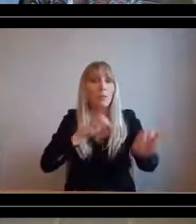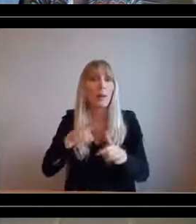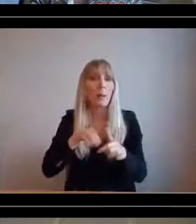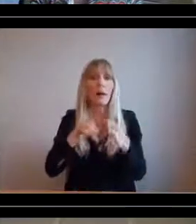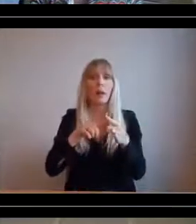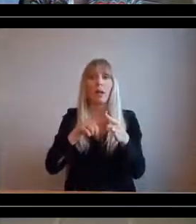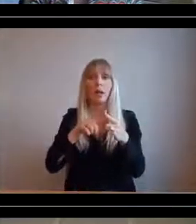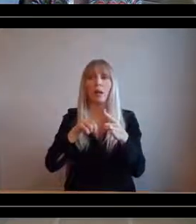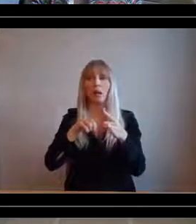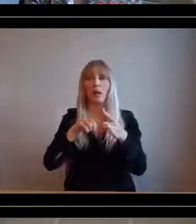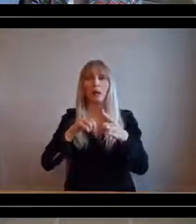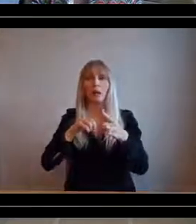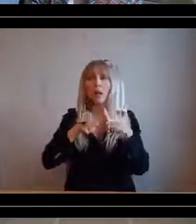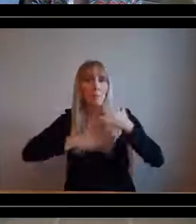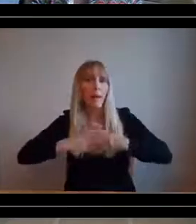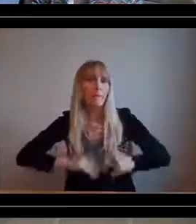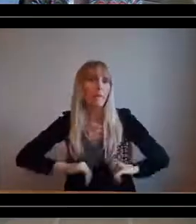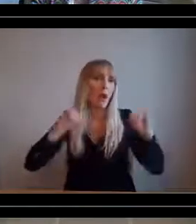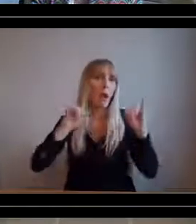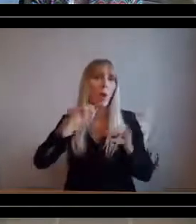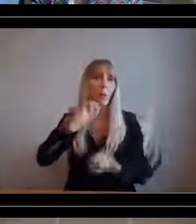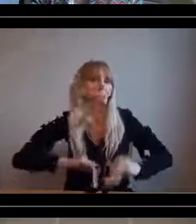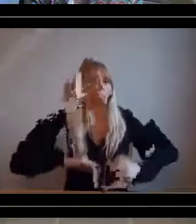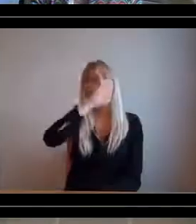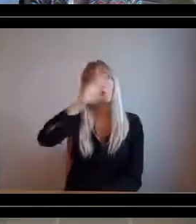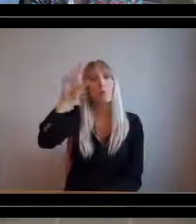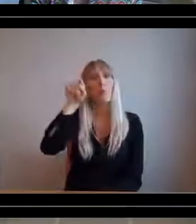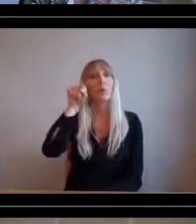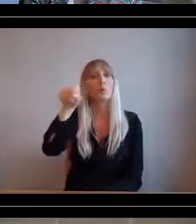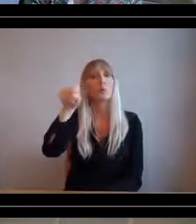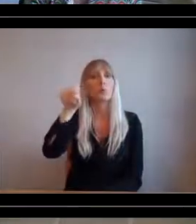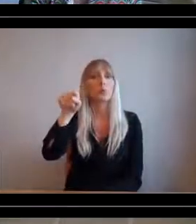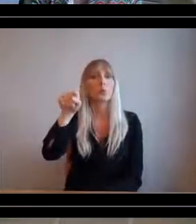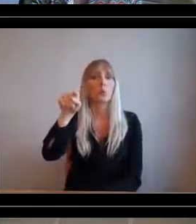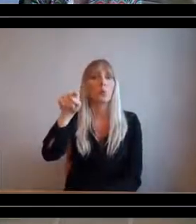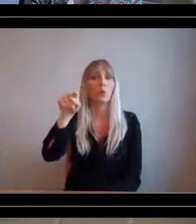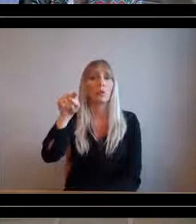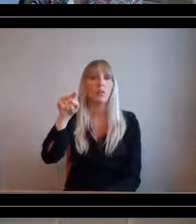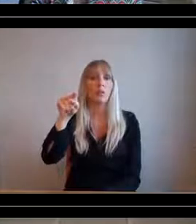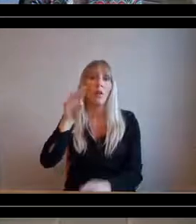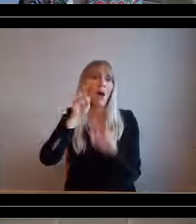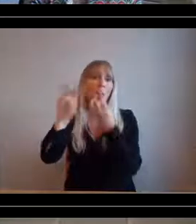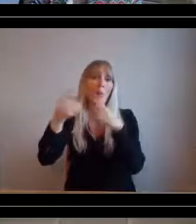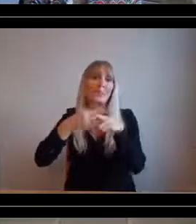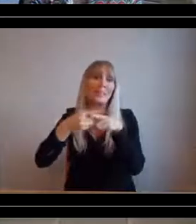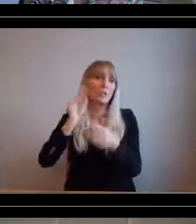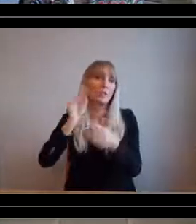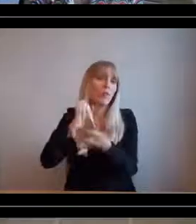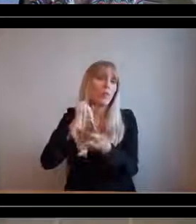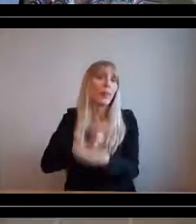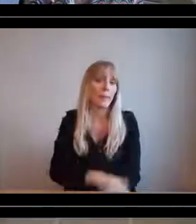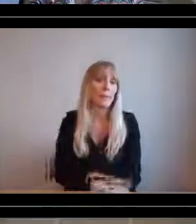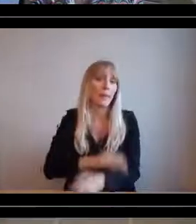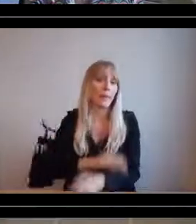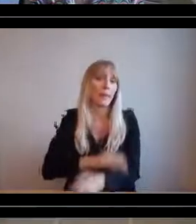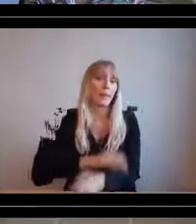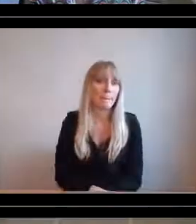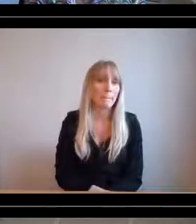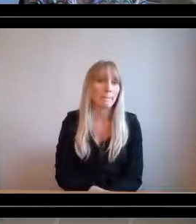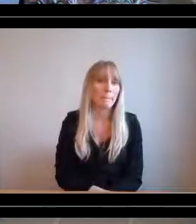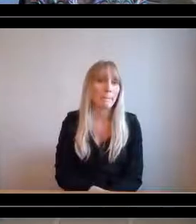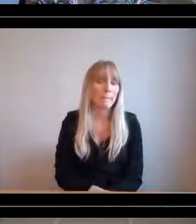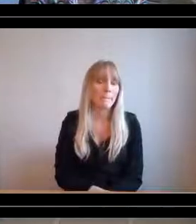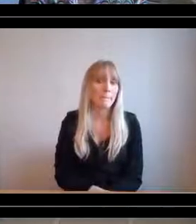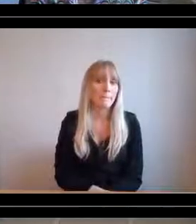antisocial behaviour should really be reported to Gravesham or Highways England. I think that's the way that we're looking